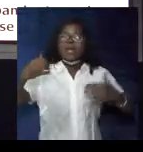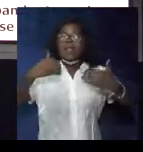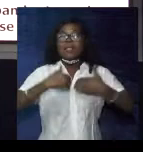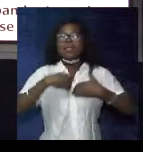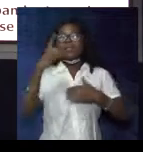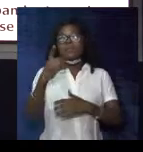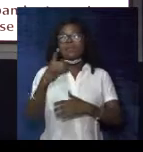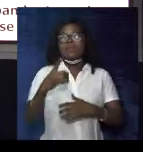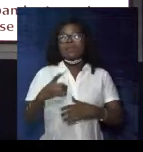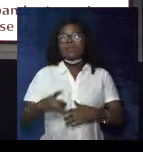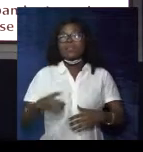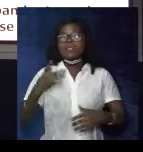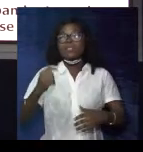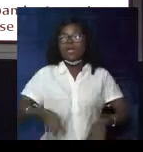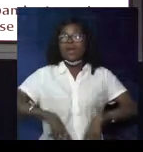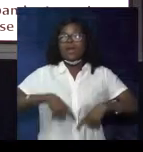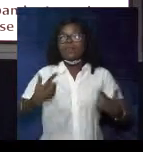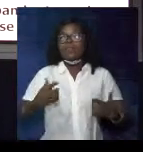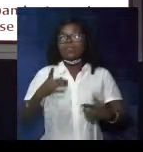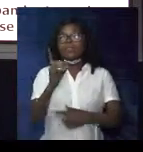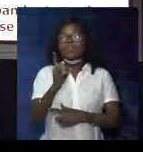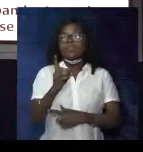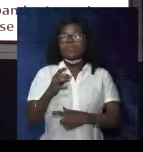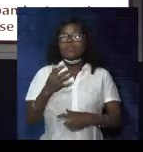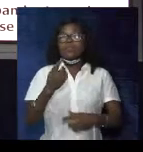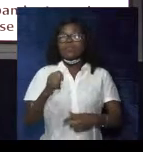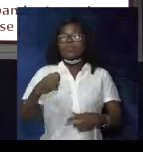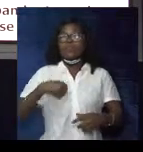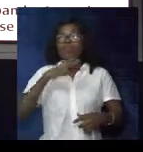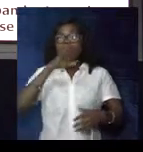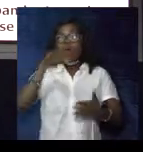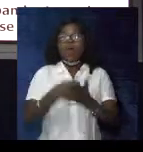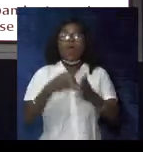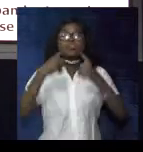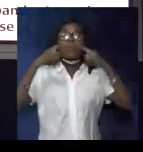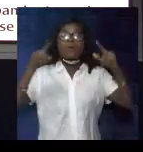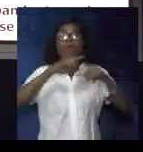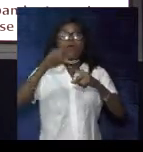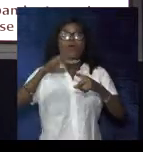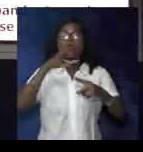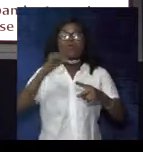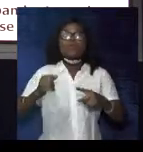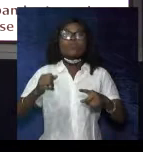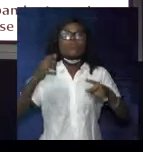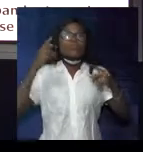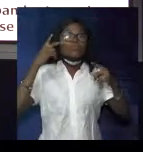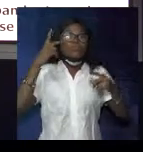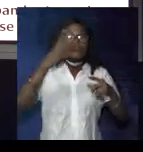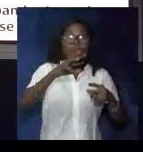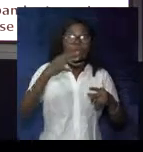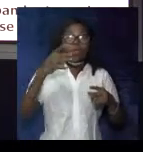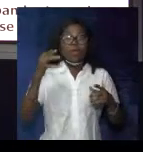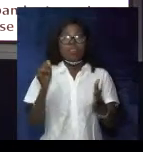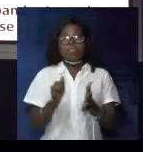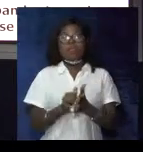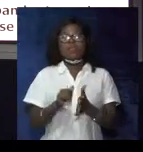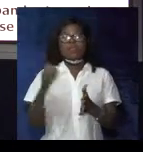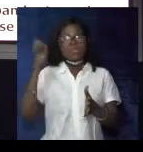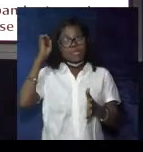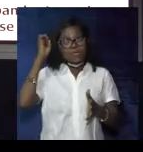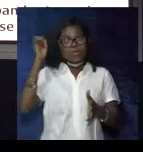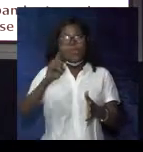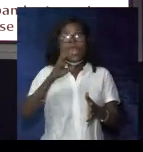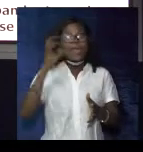lived. The conjunction there is where. We were all surprised when we saw the house